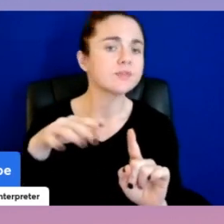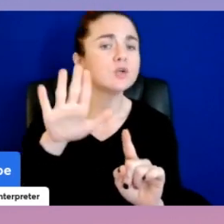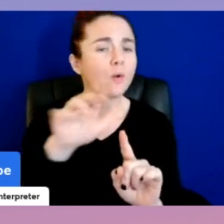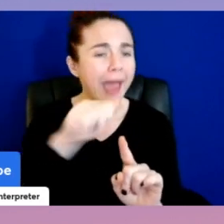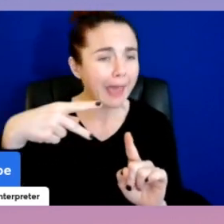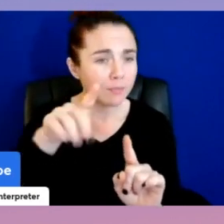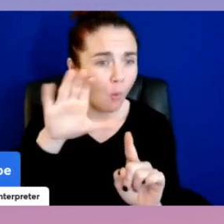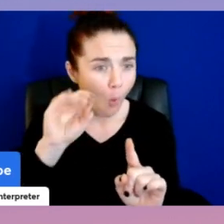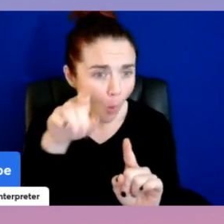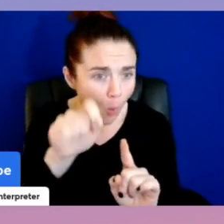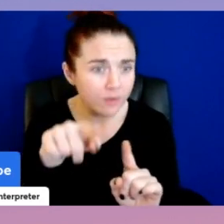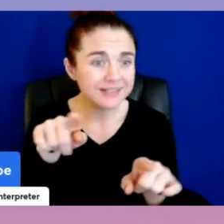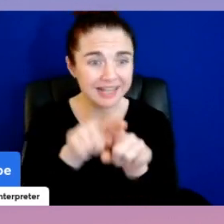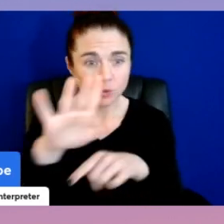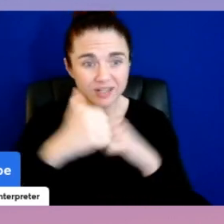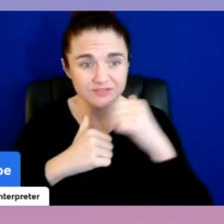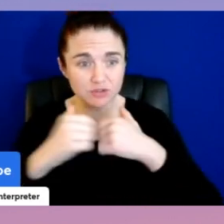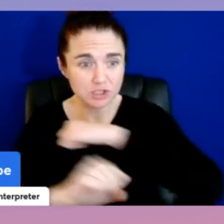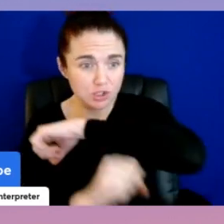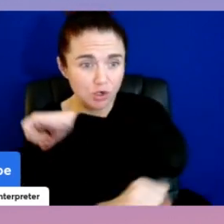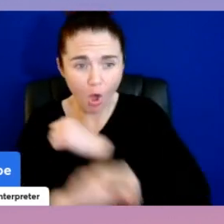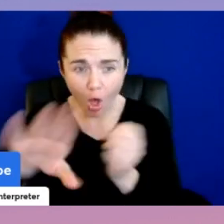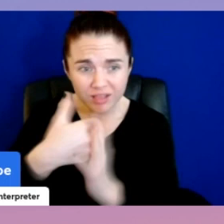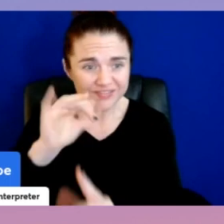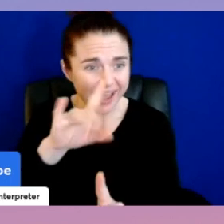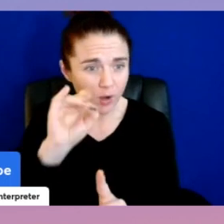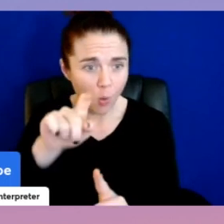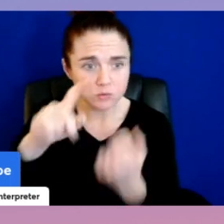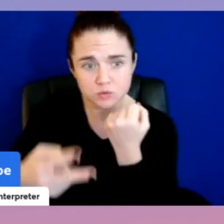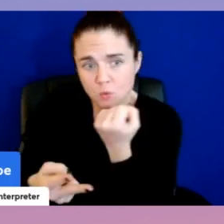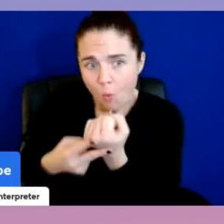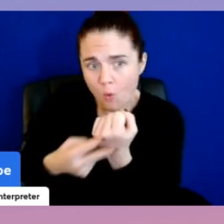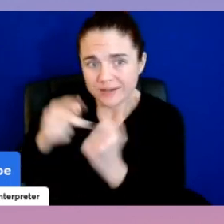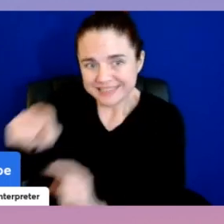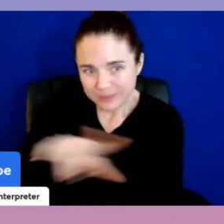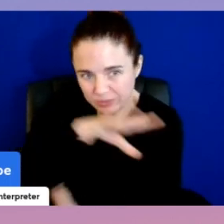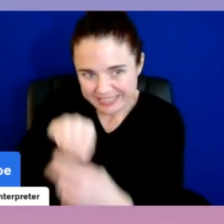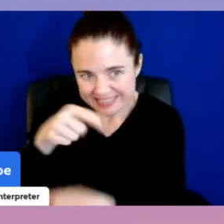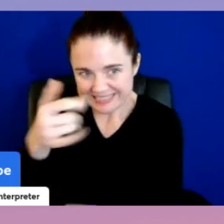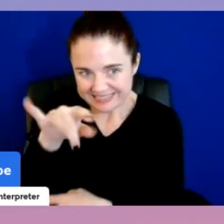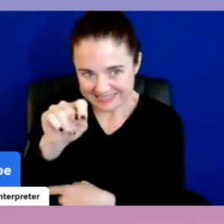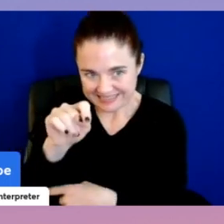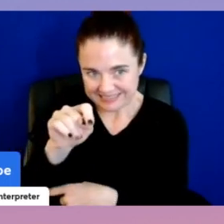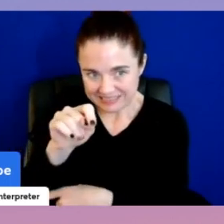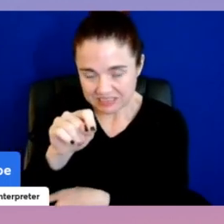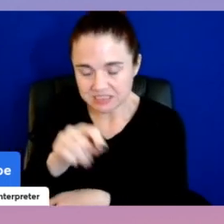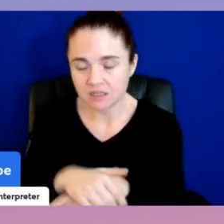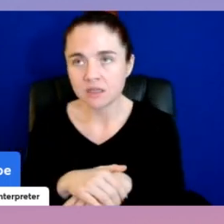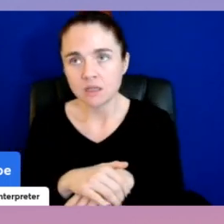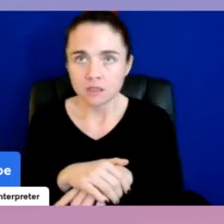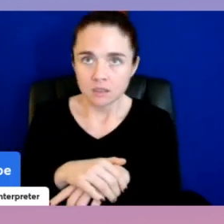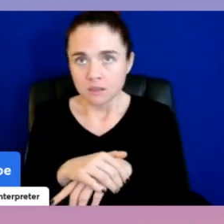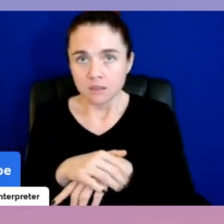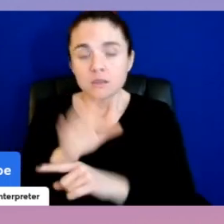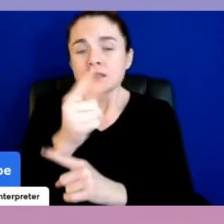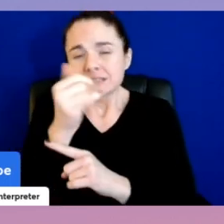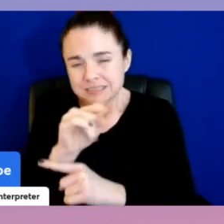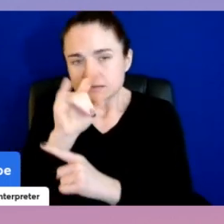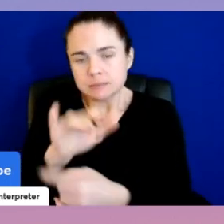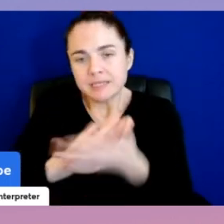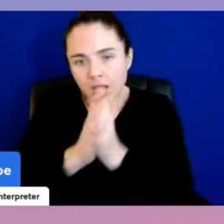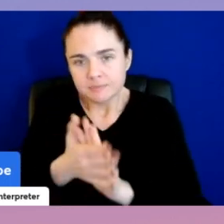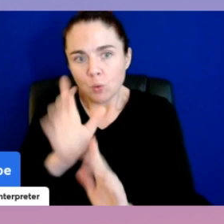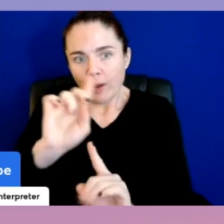application code and your infrastructure code all stored in Git. And basically, Git becomes your source